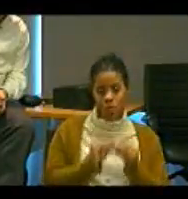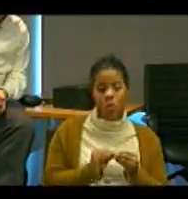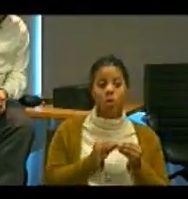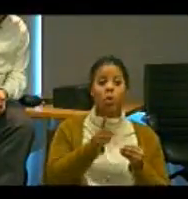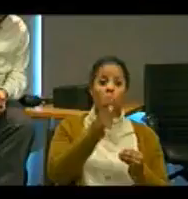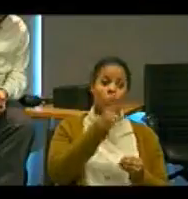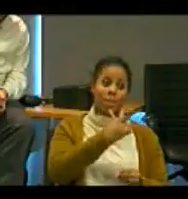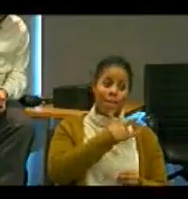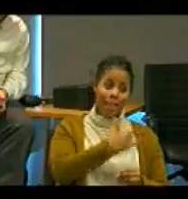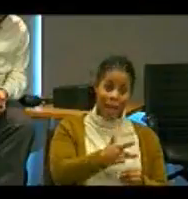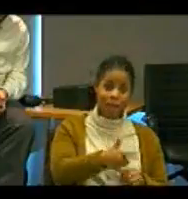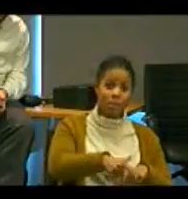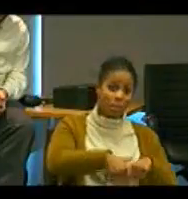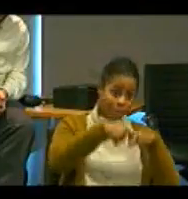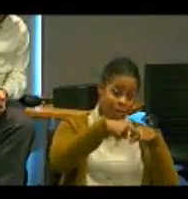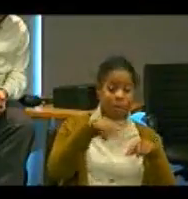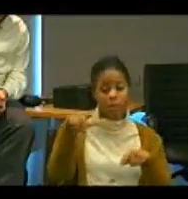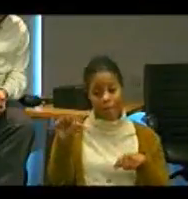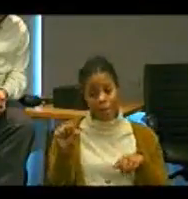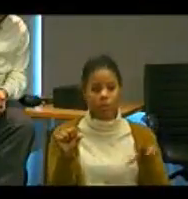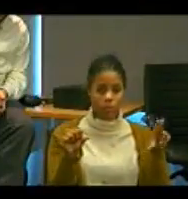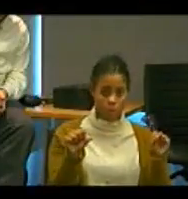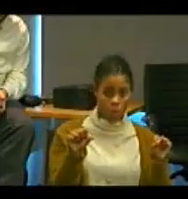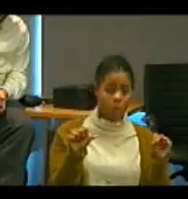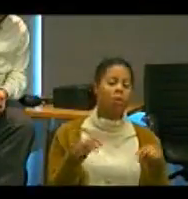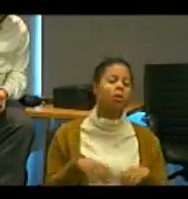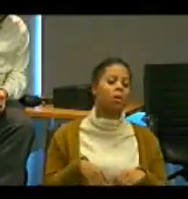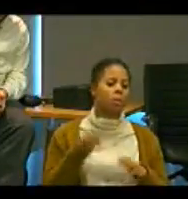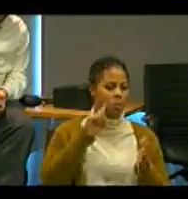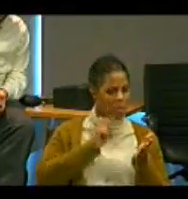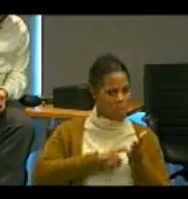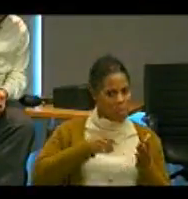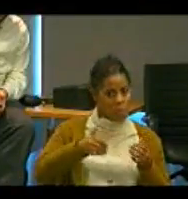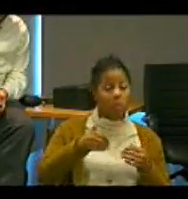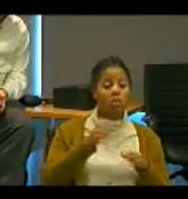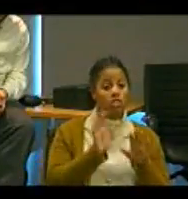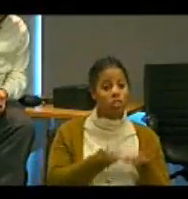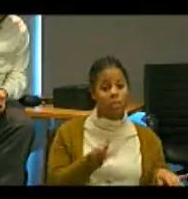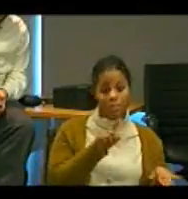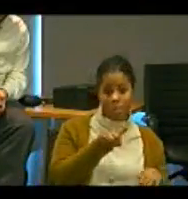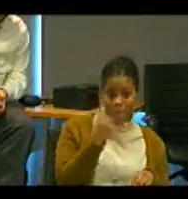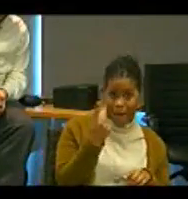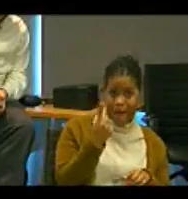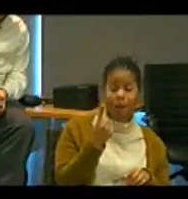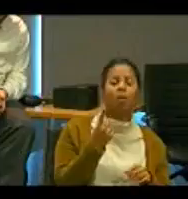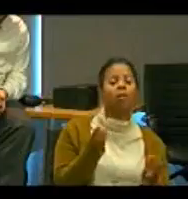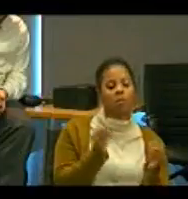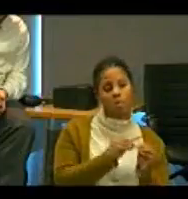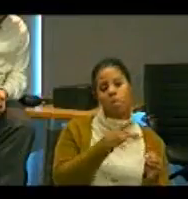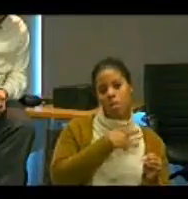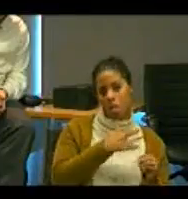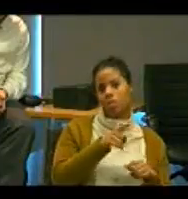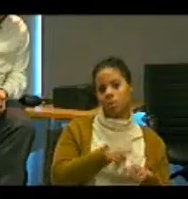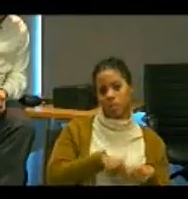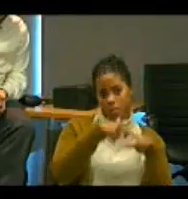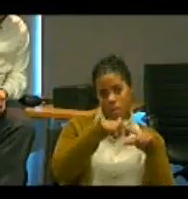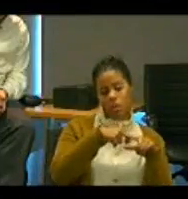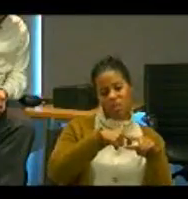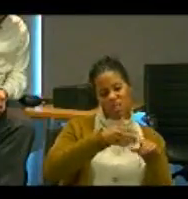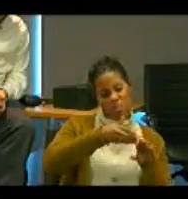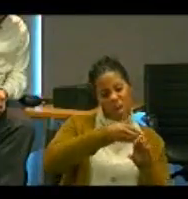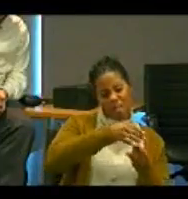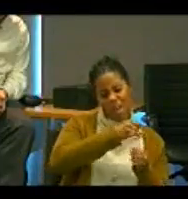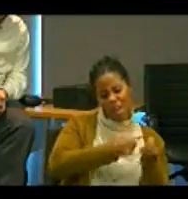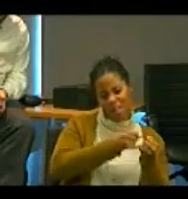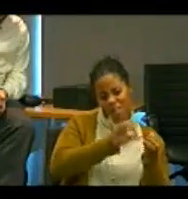yes or no, we find with uncorrected estimates that children who are black are more likely to be suspended by the end of 8th grade than